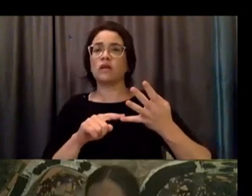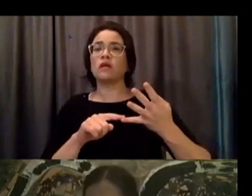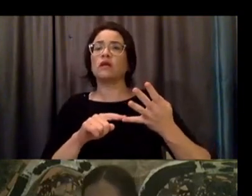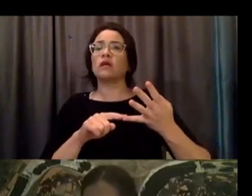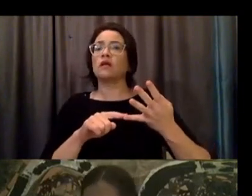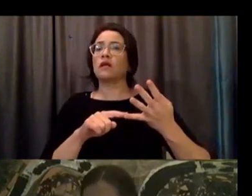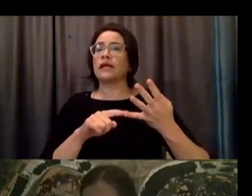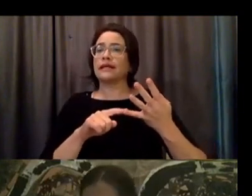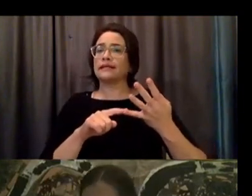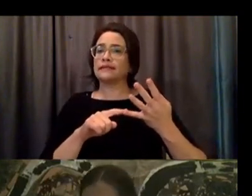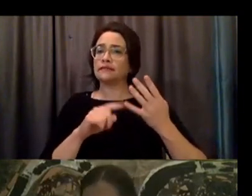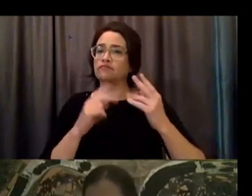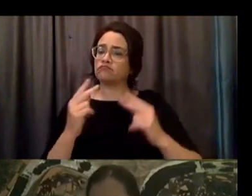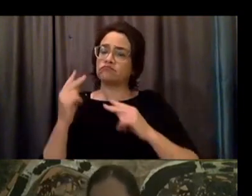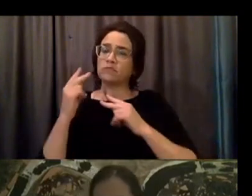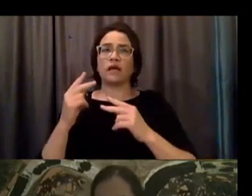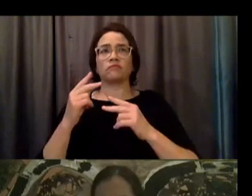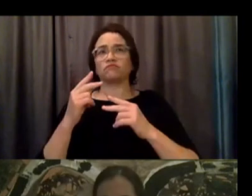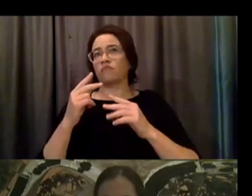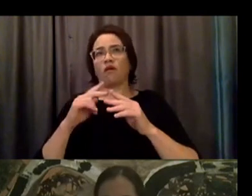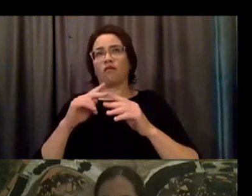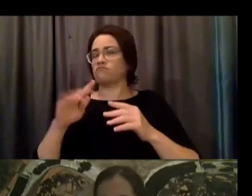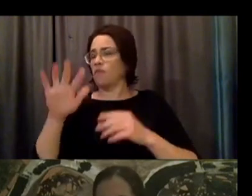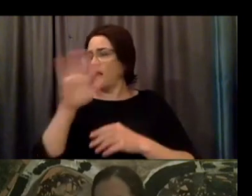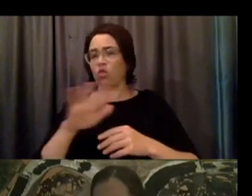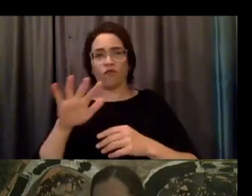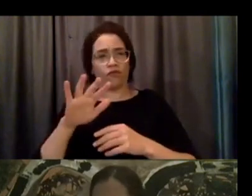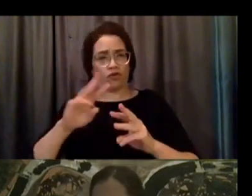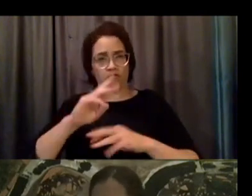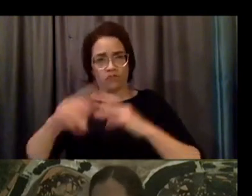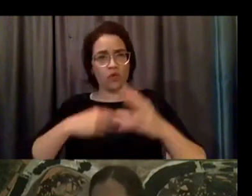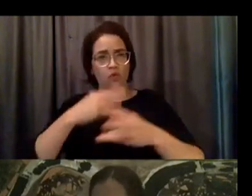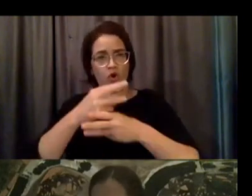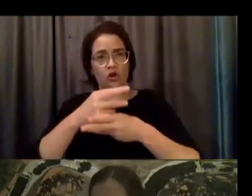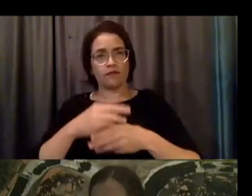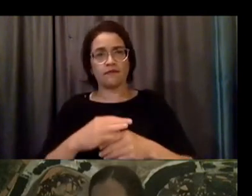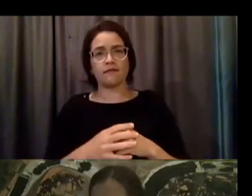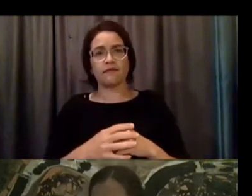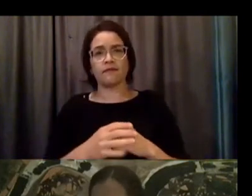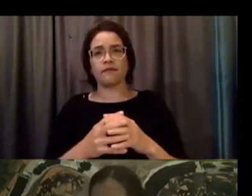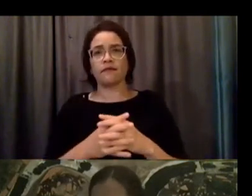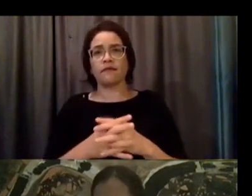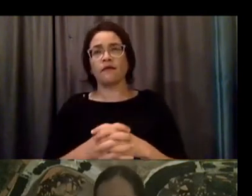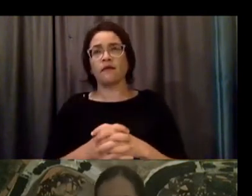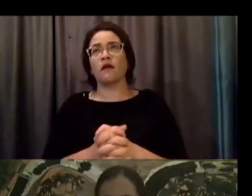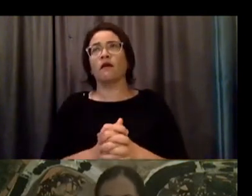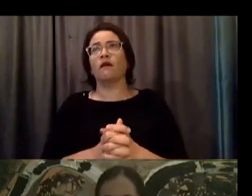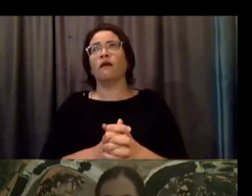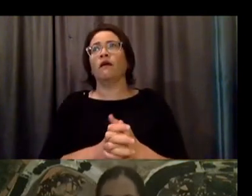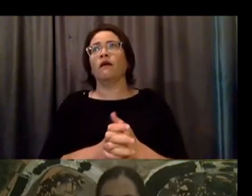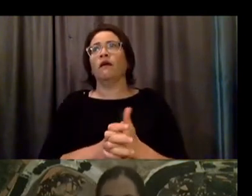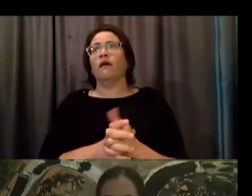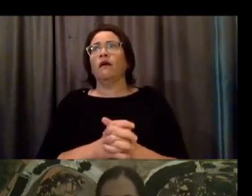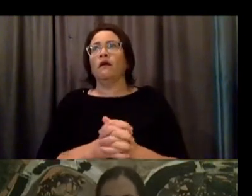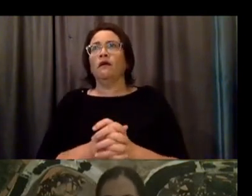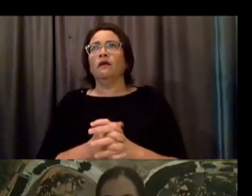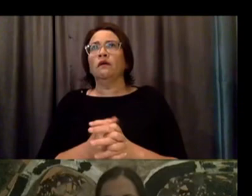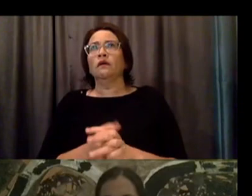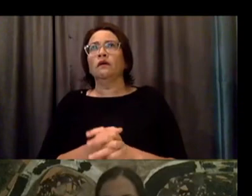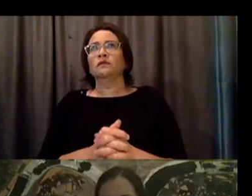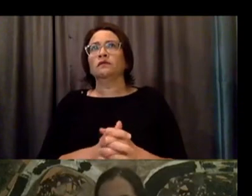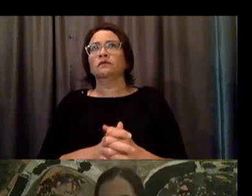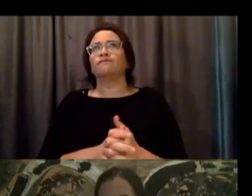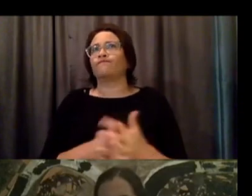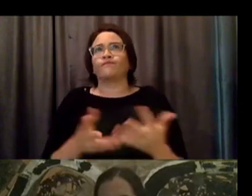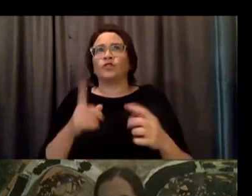and it's a worldwide commemoration. So, we, we can't really say that it's commemorated more